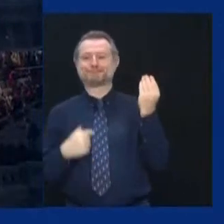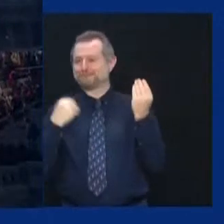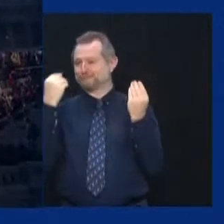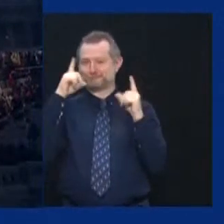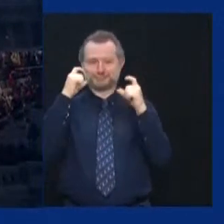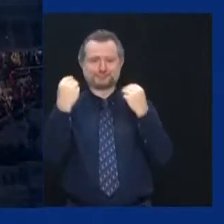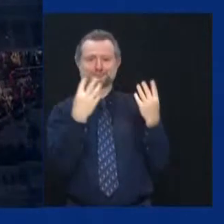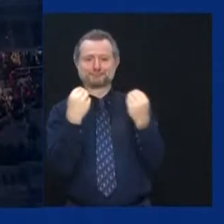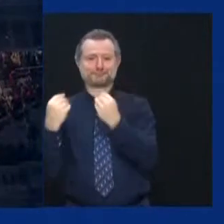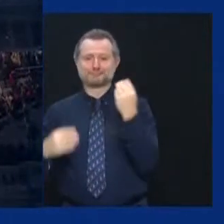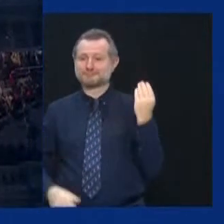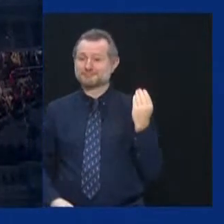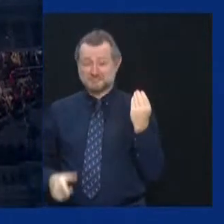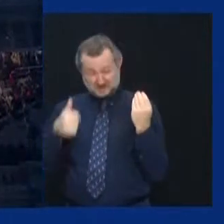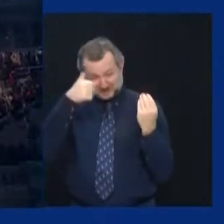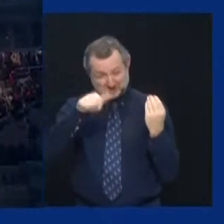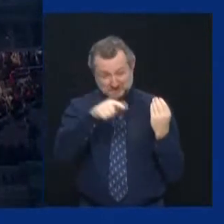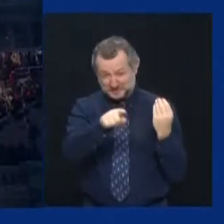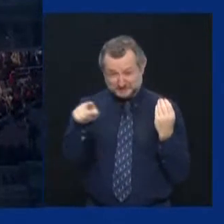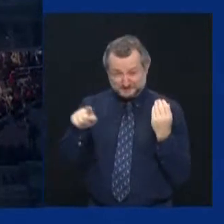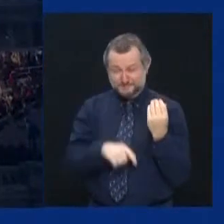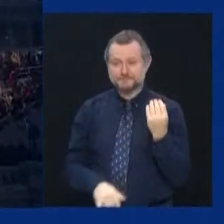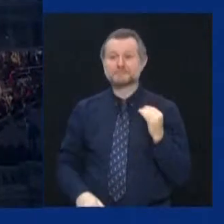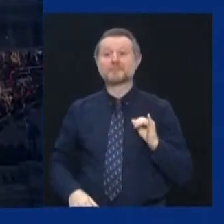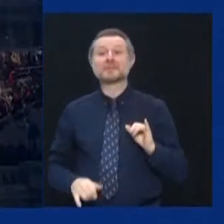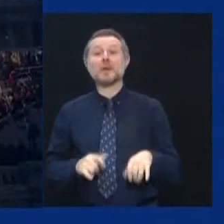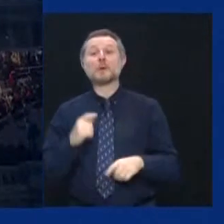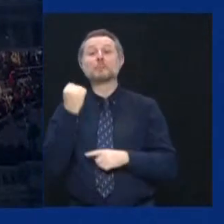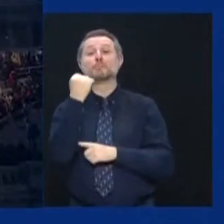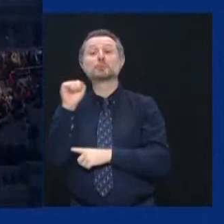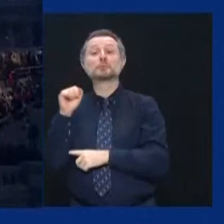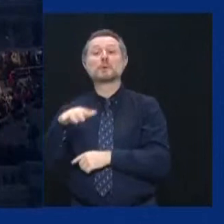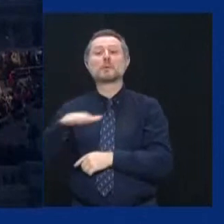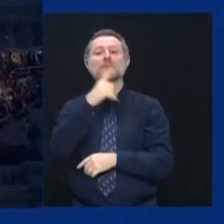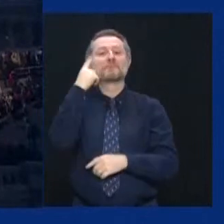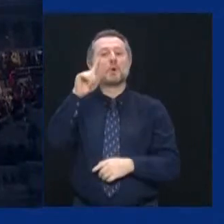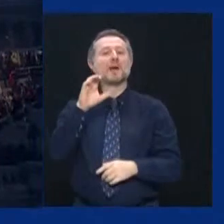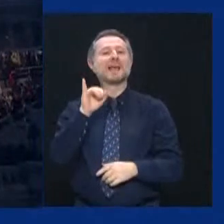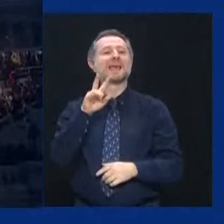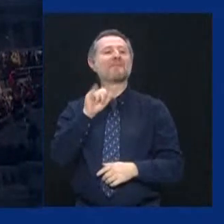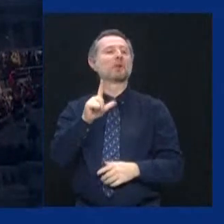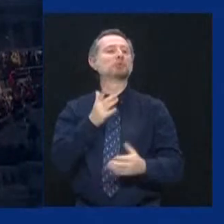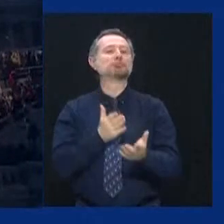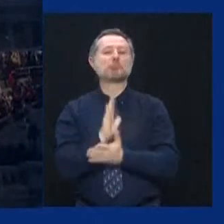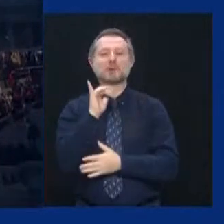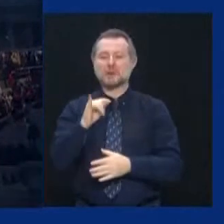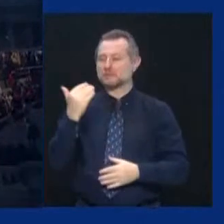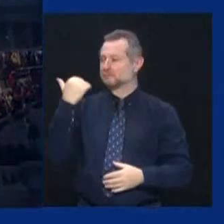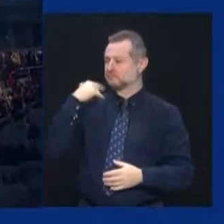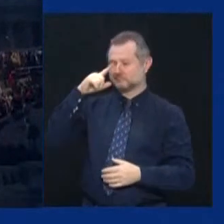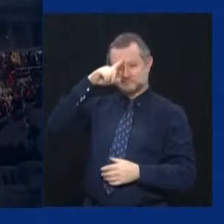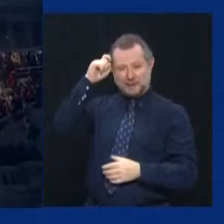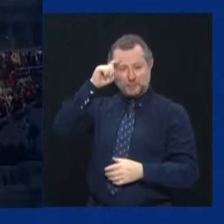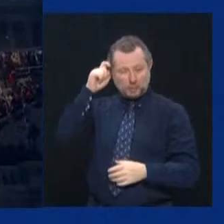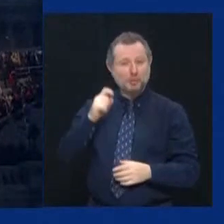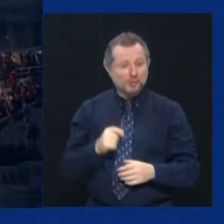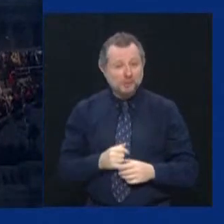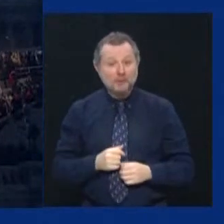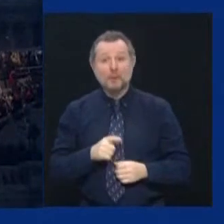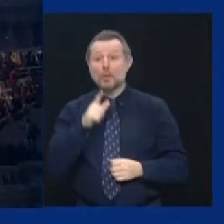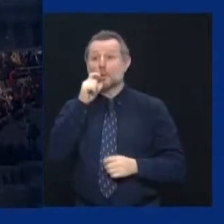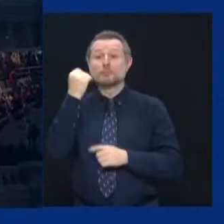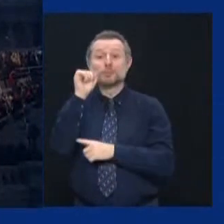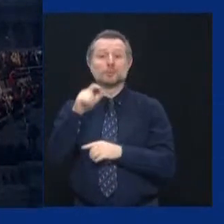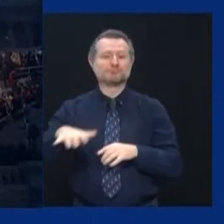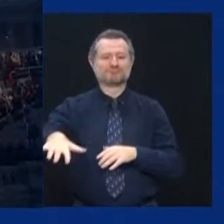When there are protests for civil rights with predominantly